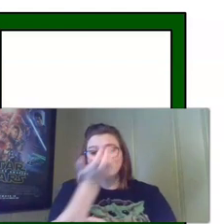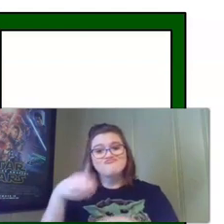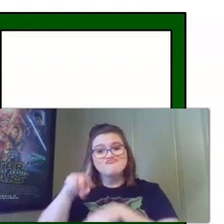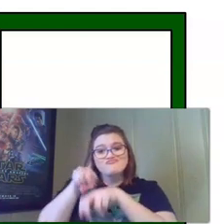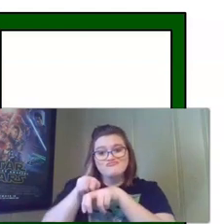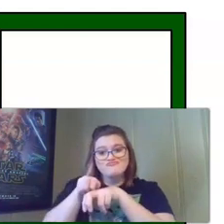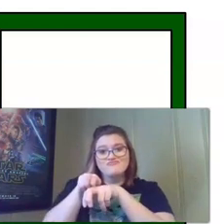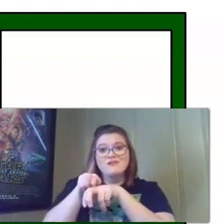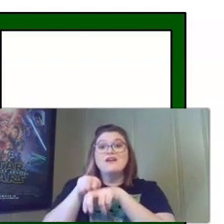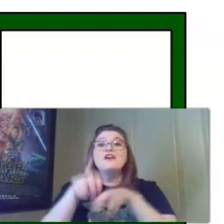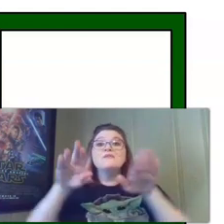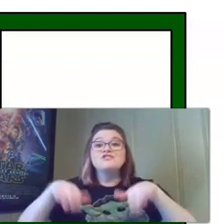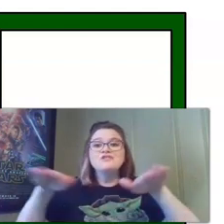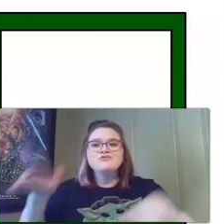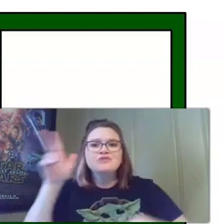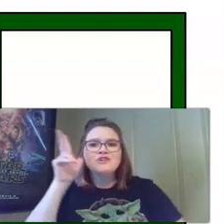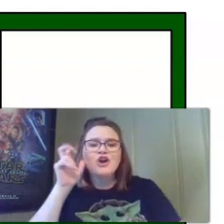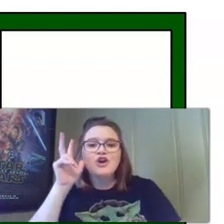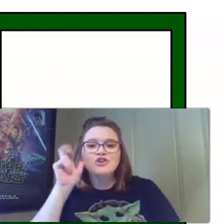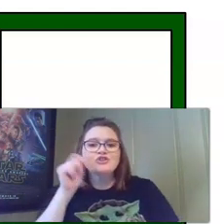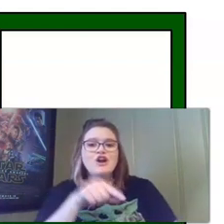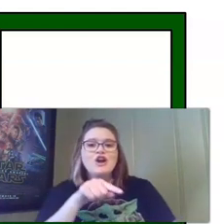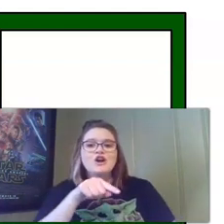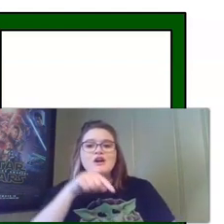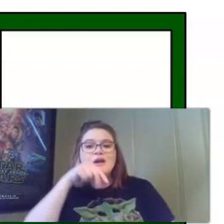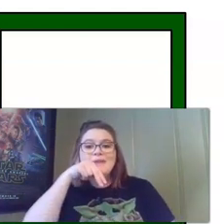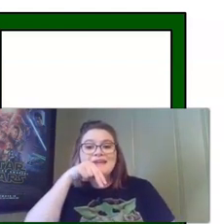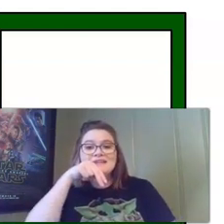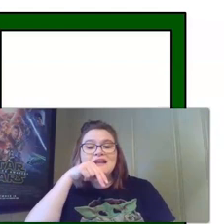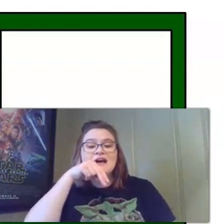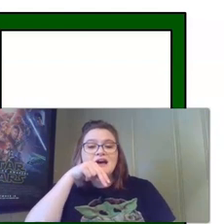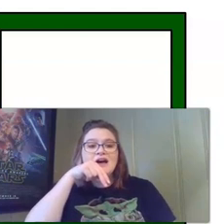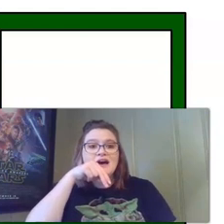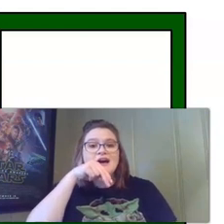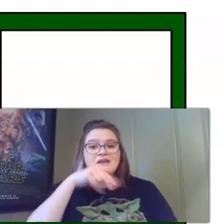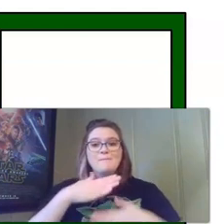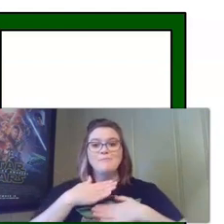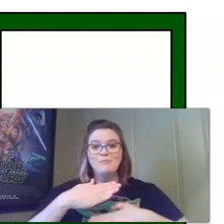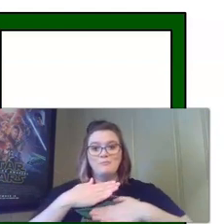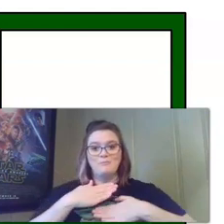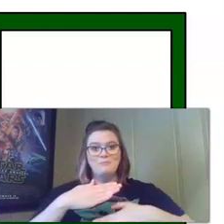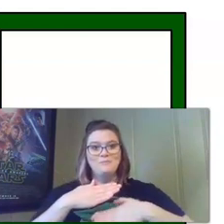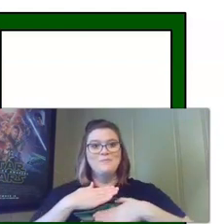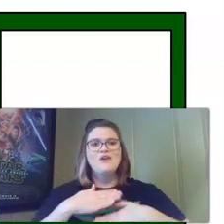grass. The children heard her panting.